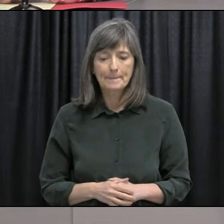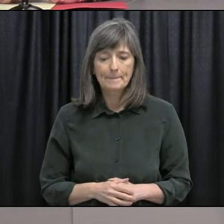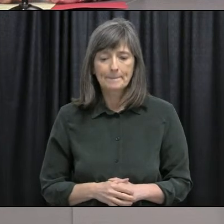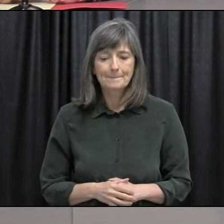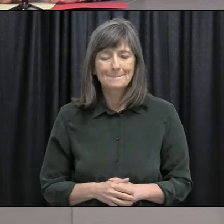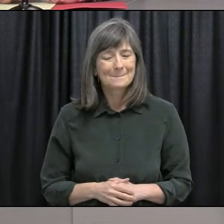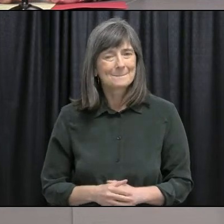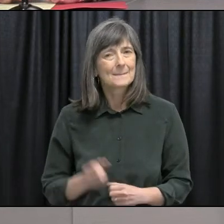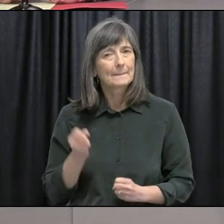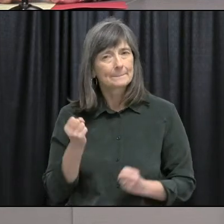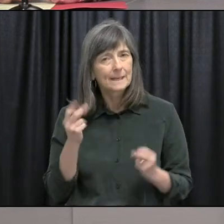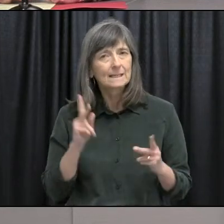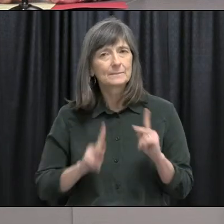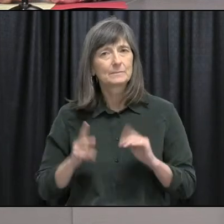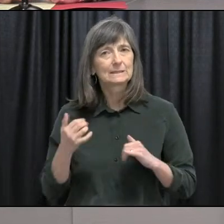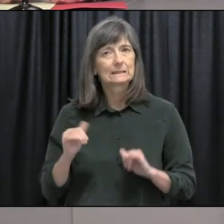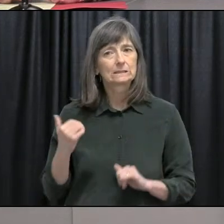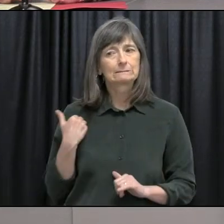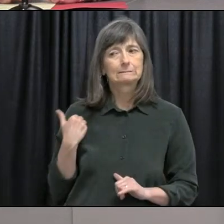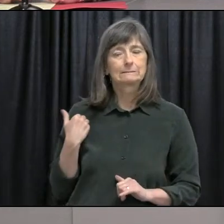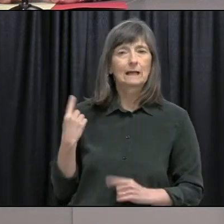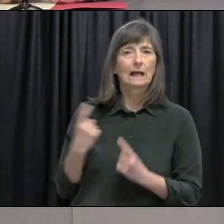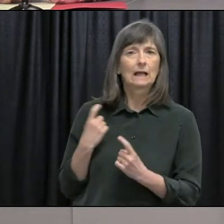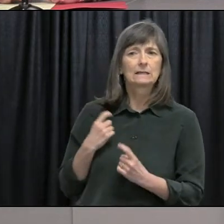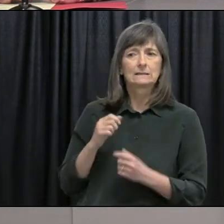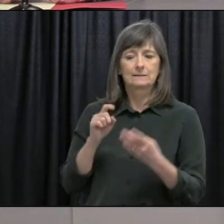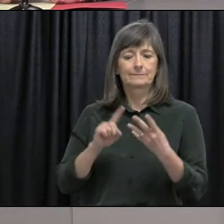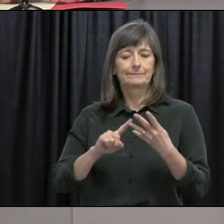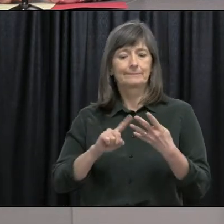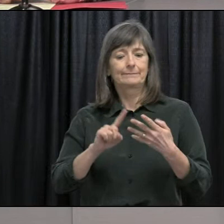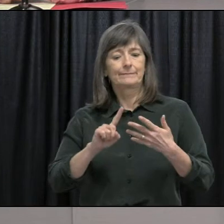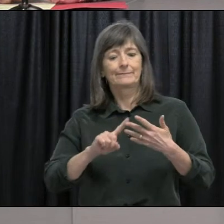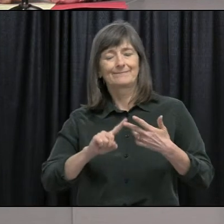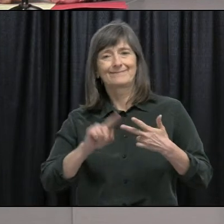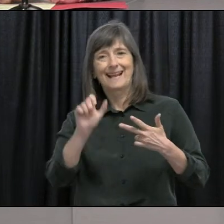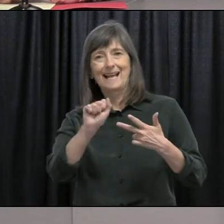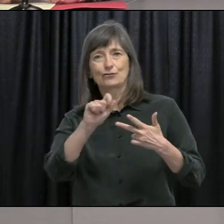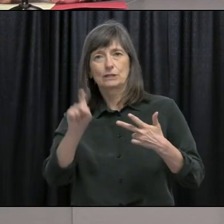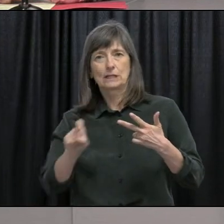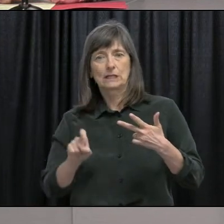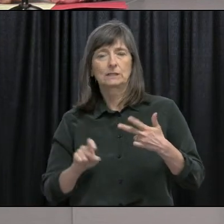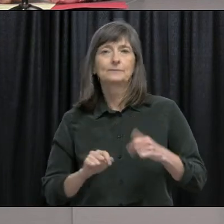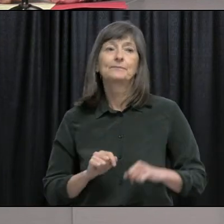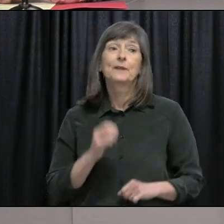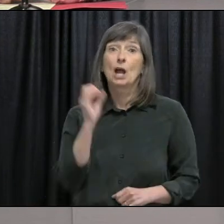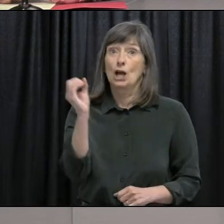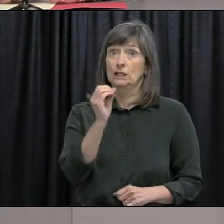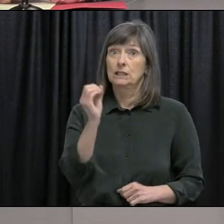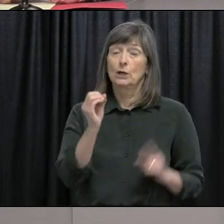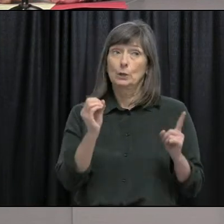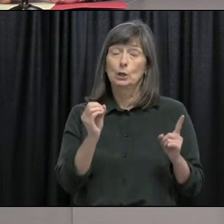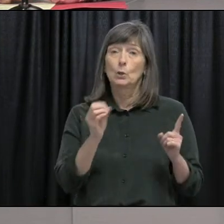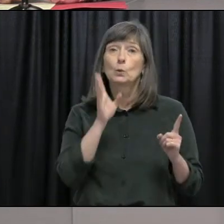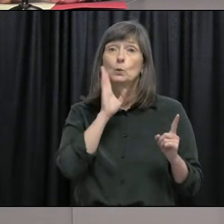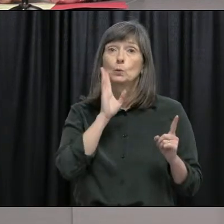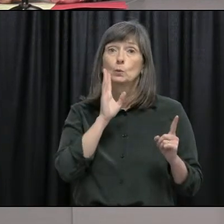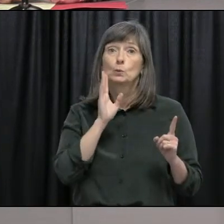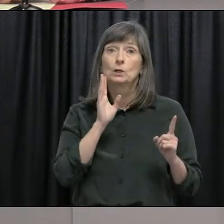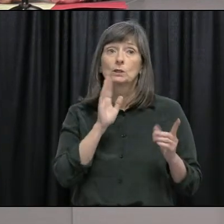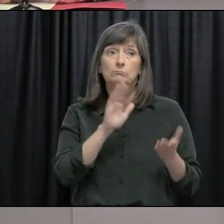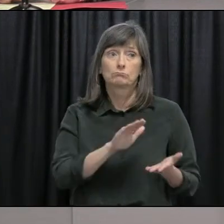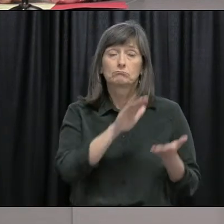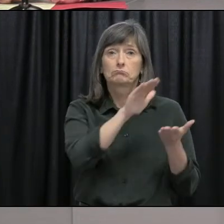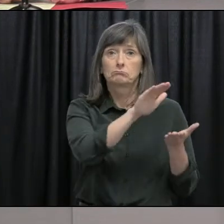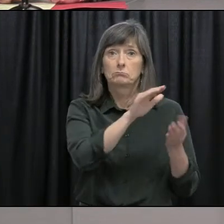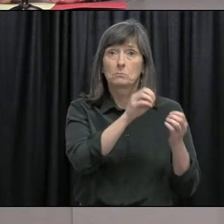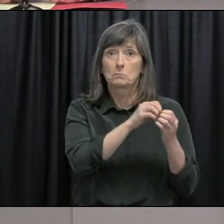the AstraZeneca vaccine. So Ontario, for example, said they are expecting to get another shipment, and they're going to start